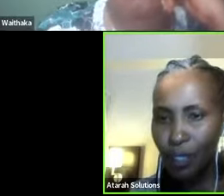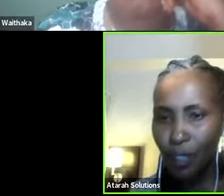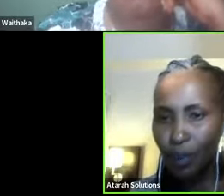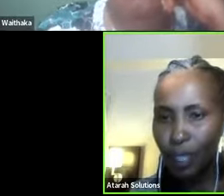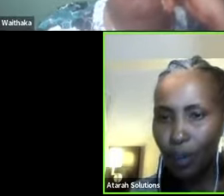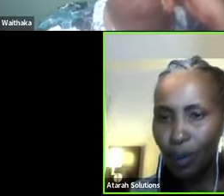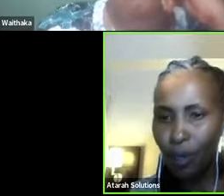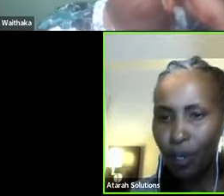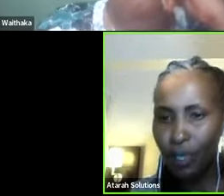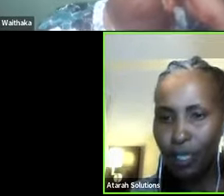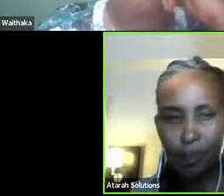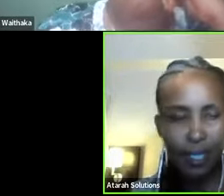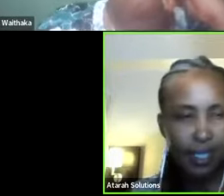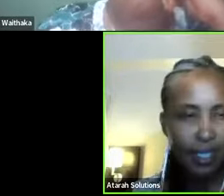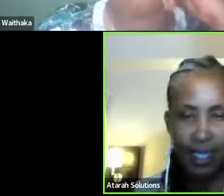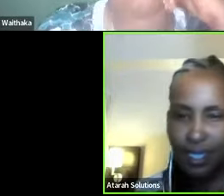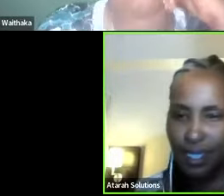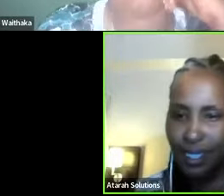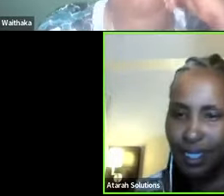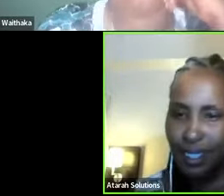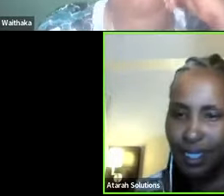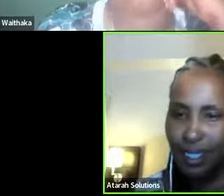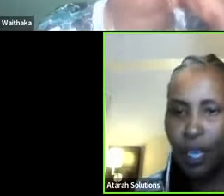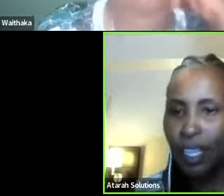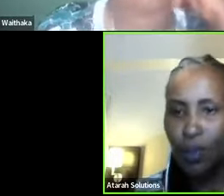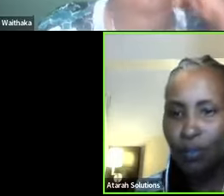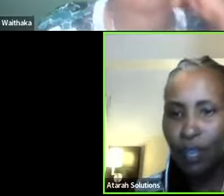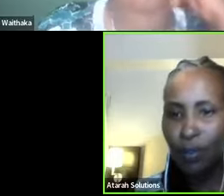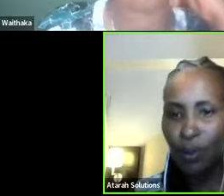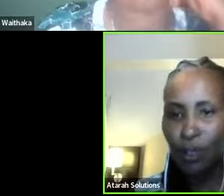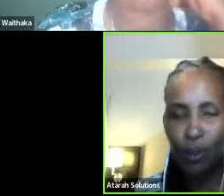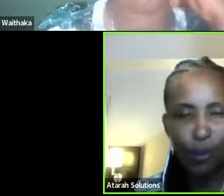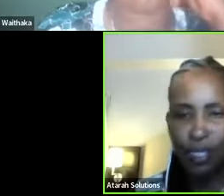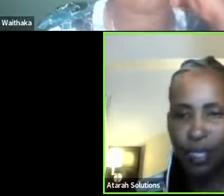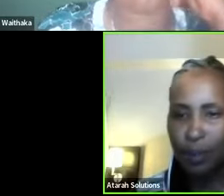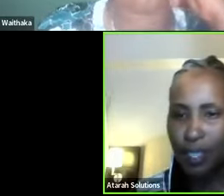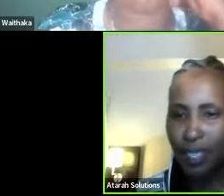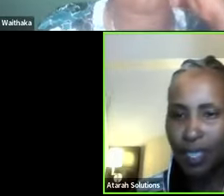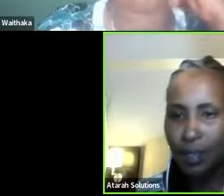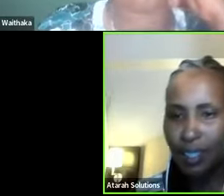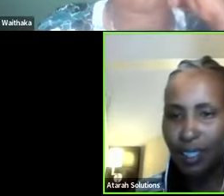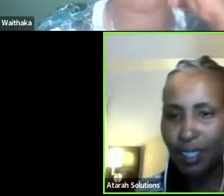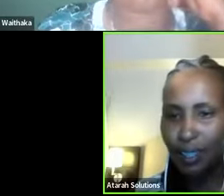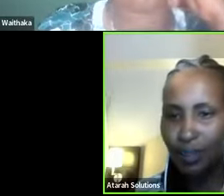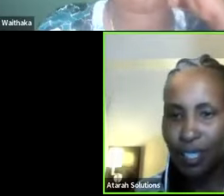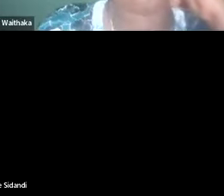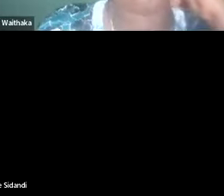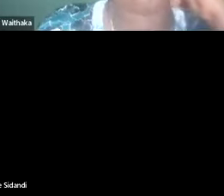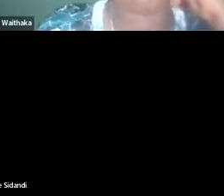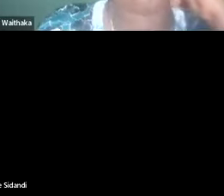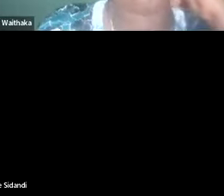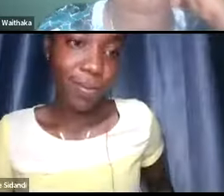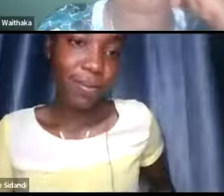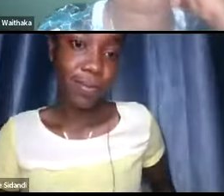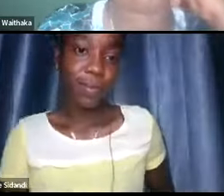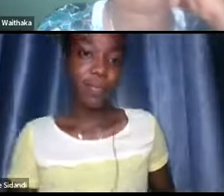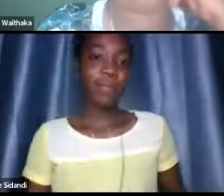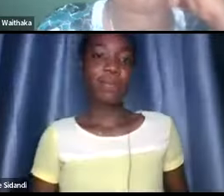Yes, please, Tom Onyambo, go on WhatsApp, please. Oh, you can't qualify if you go on WhatsApp. Just send an email if it's the offer by